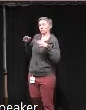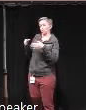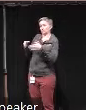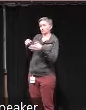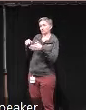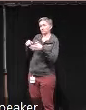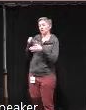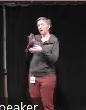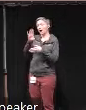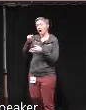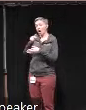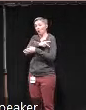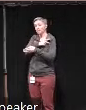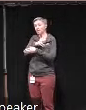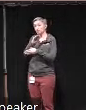outpatient margin is